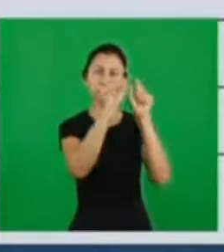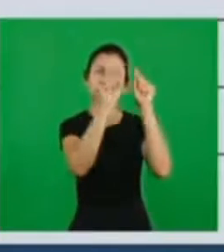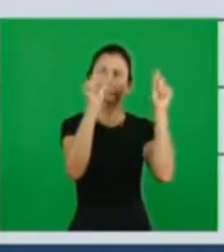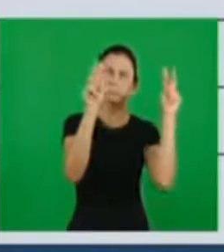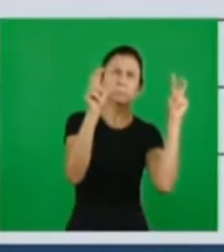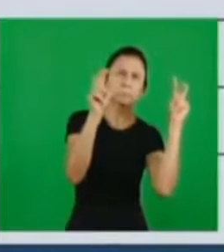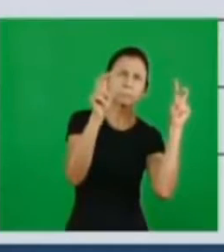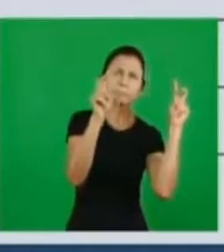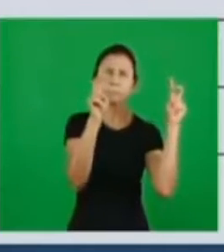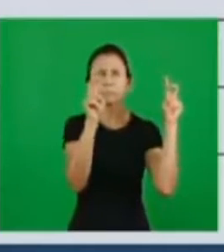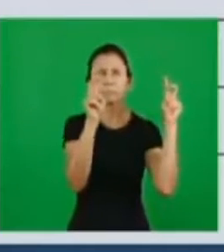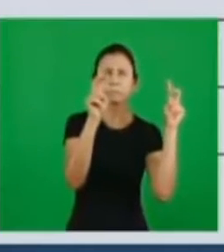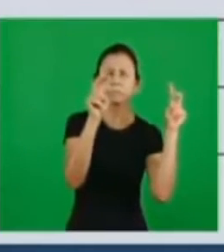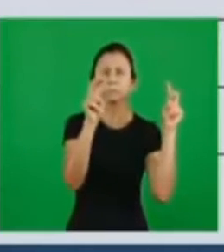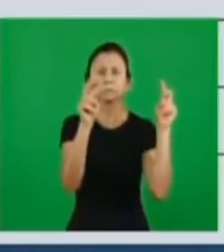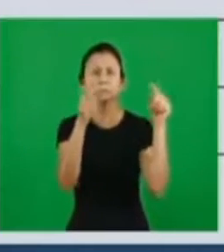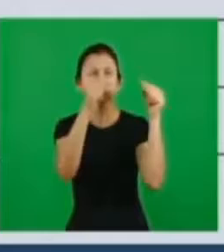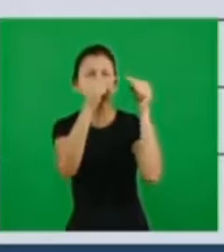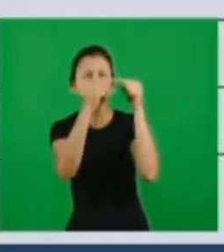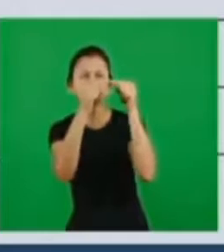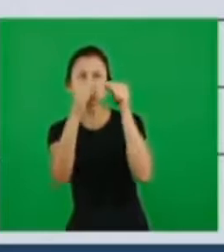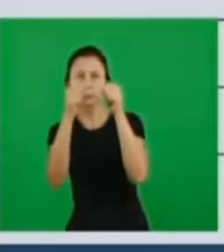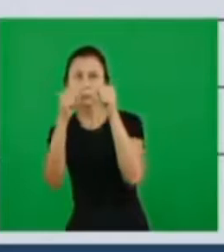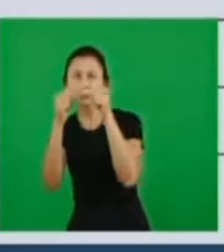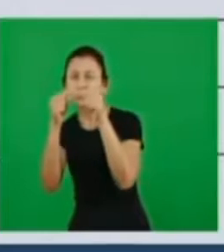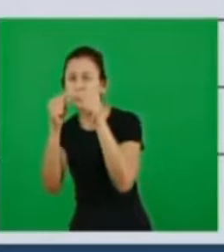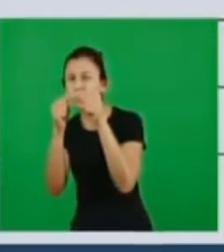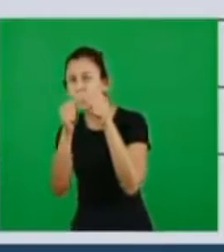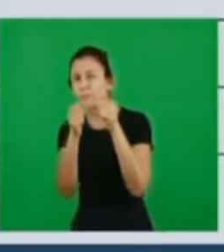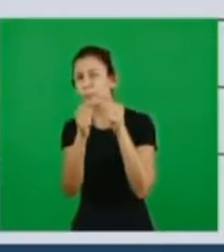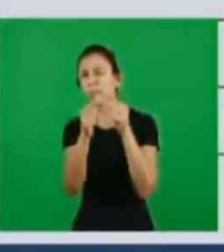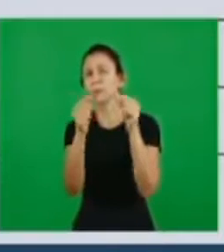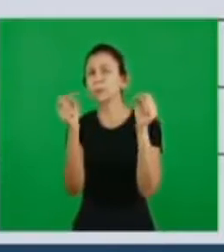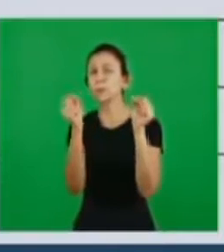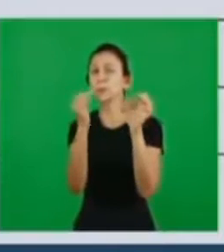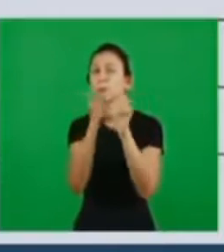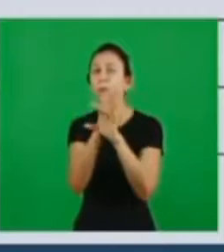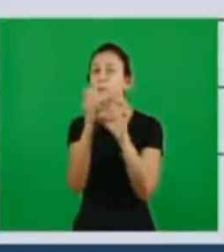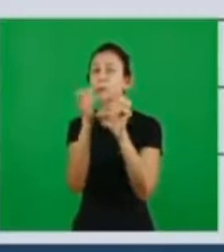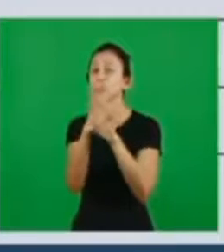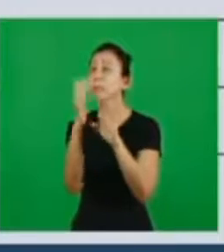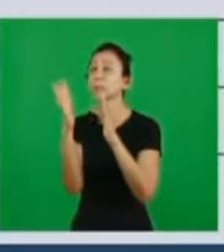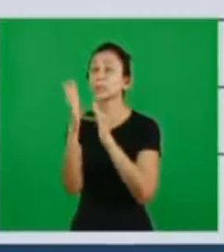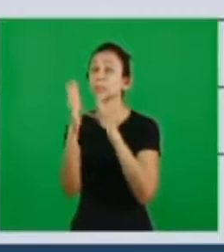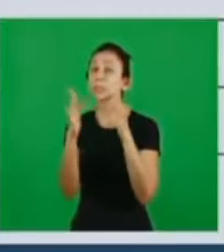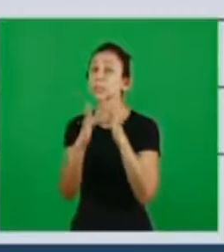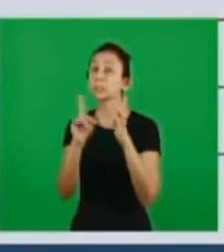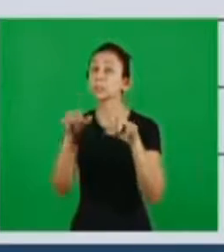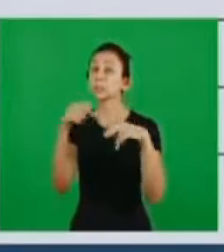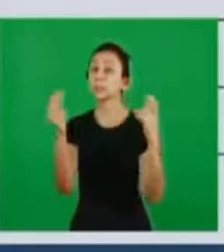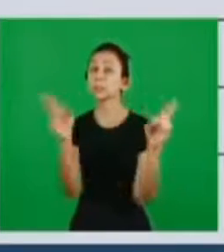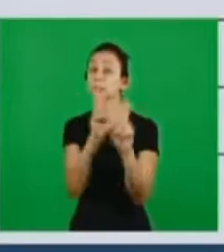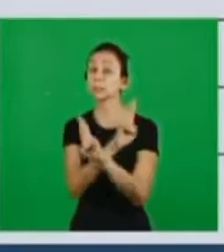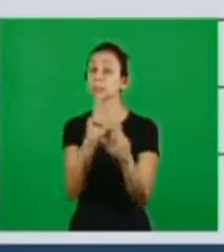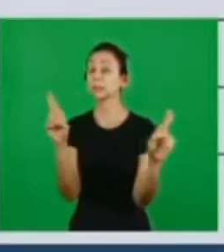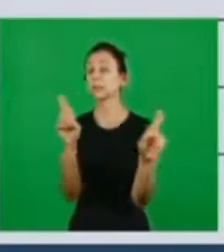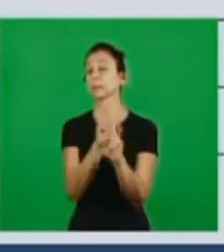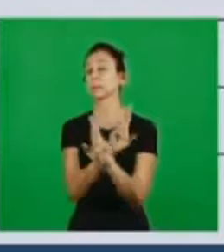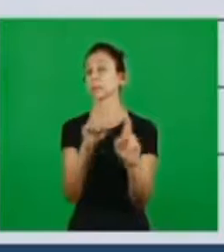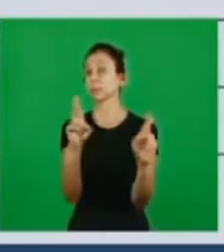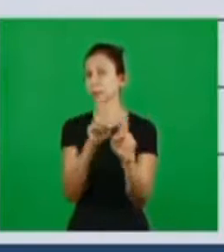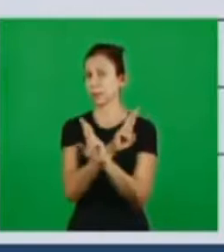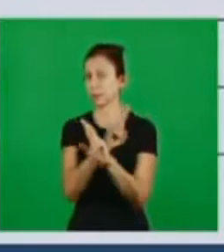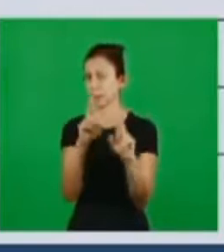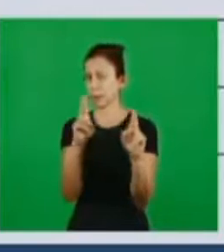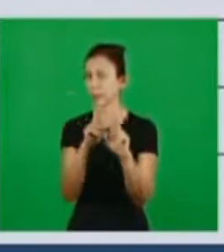the beginning of the verse of each letter. So you identify the titles of glorification of the Lord Jesus, and you will relay